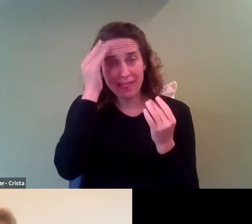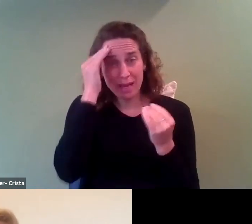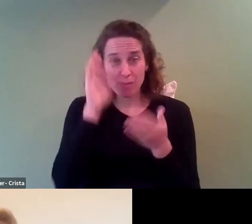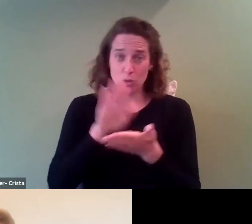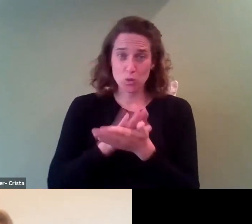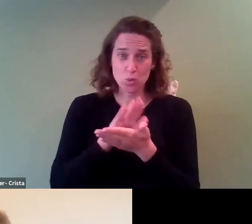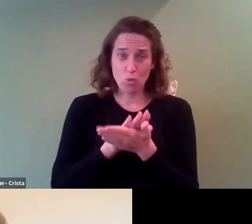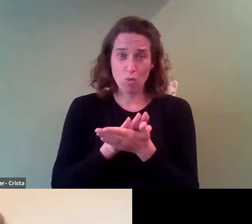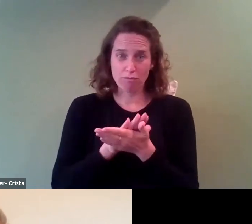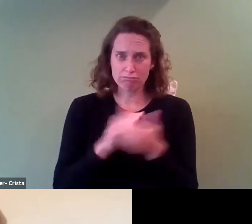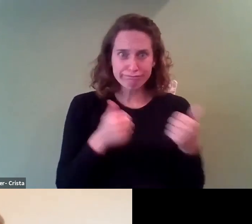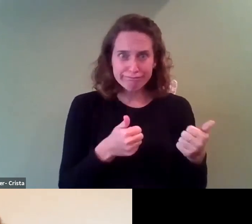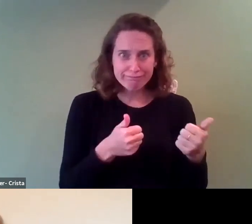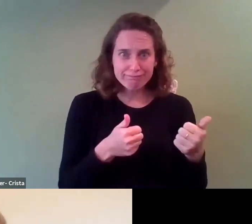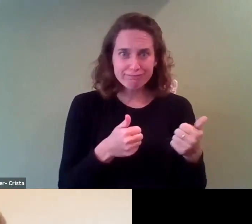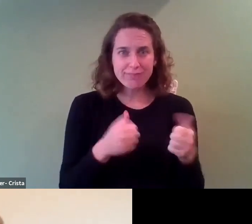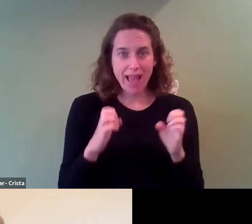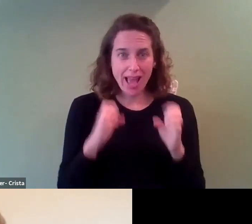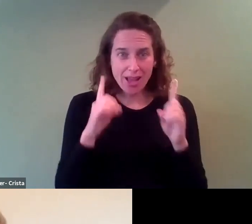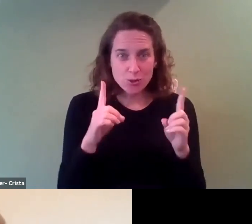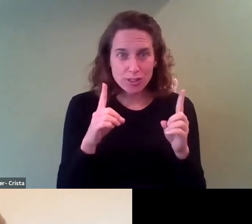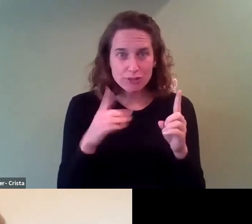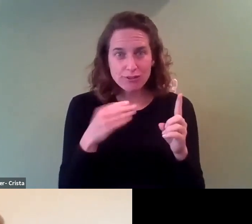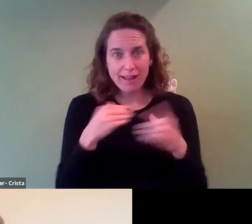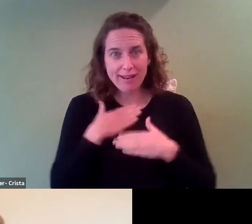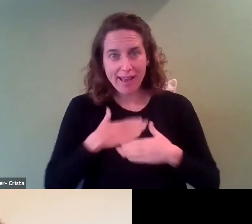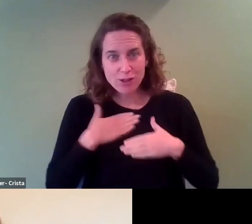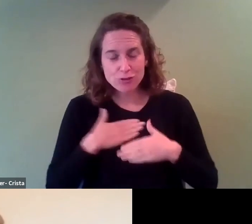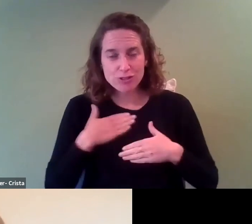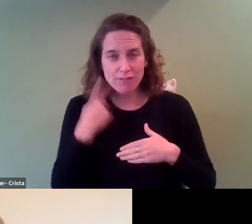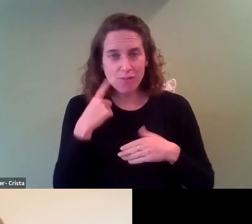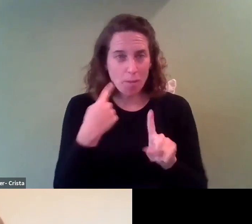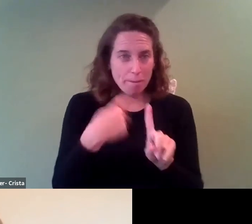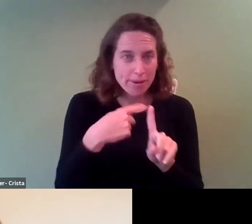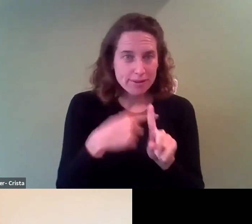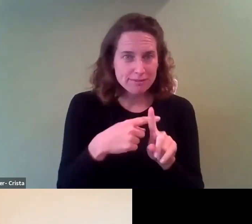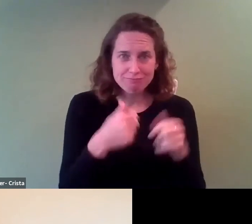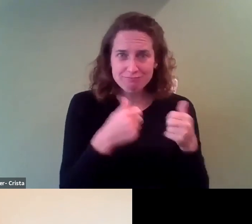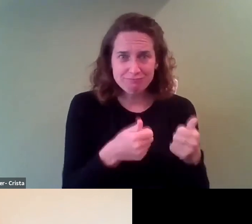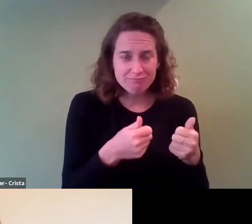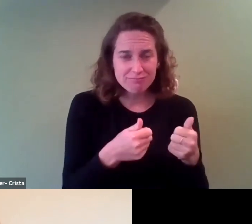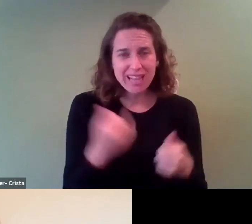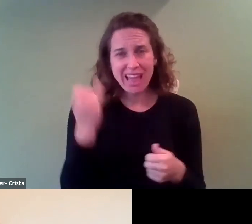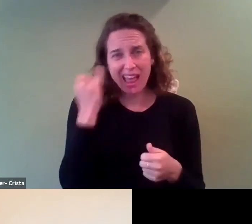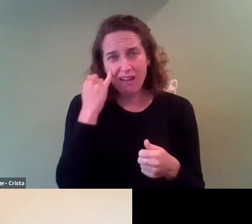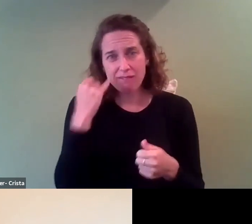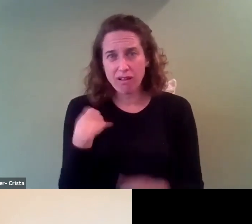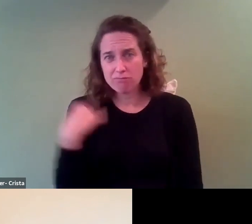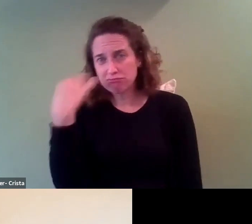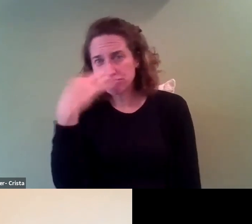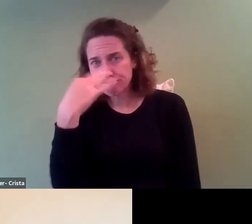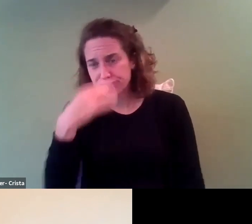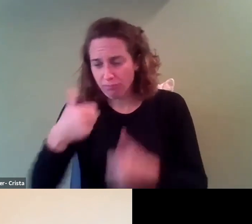schoolwork, good. If it's educational or entertaining in positive ways, good. If it is just sort of mindless gaming or